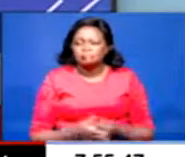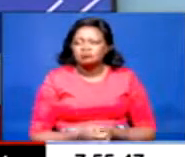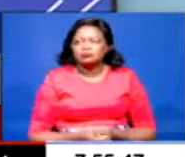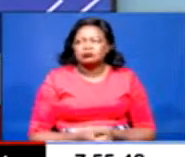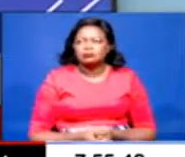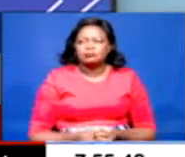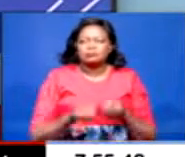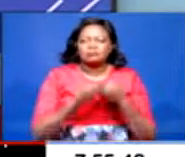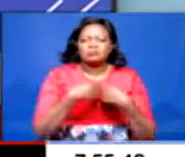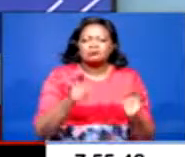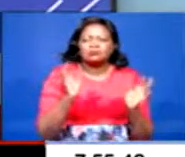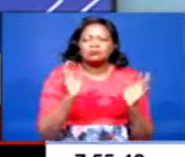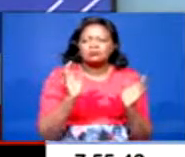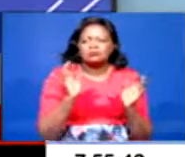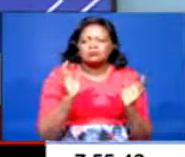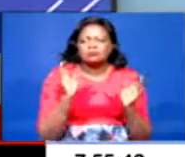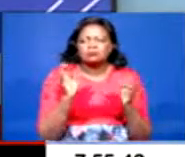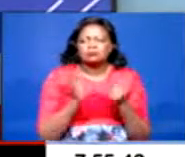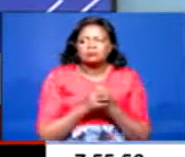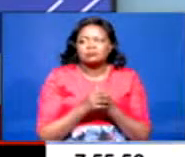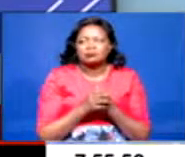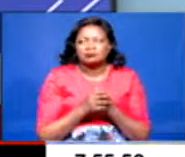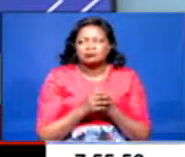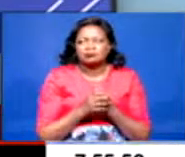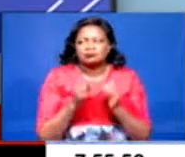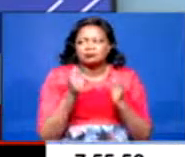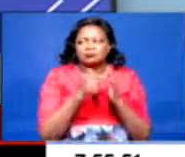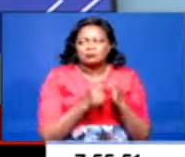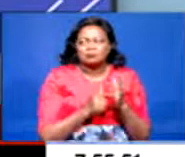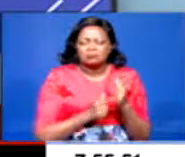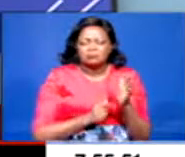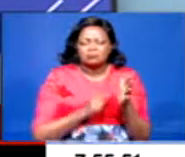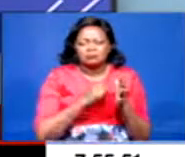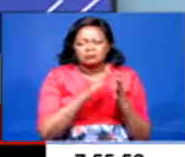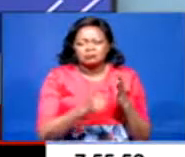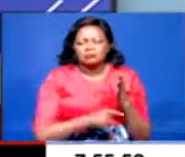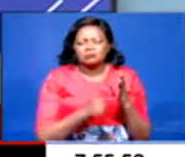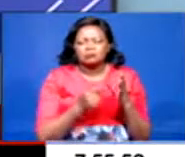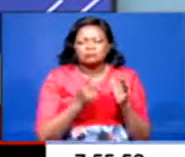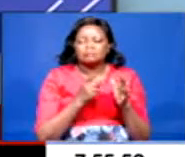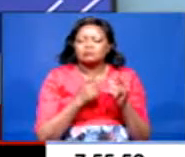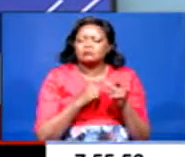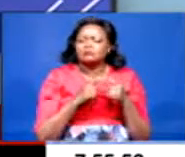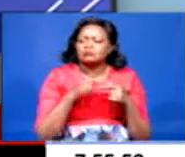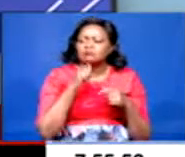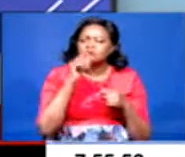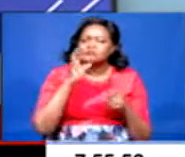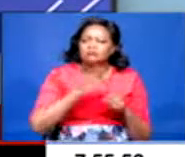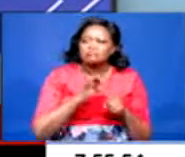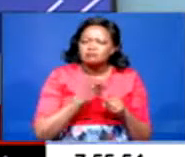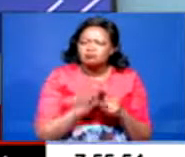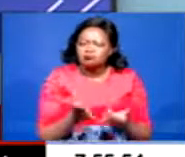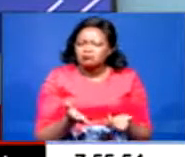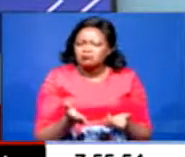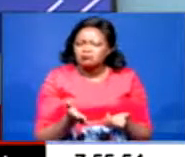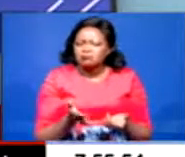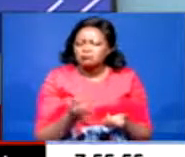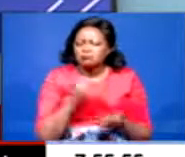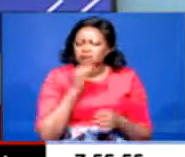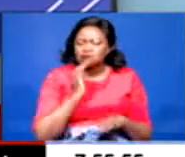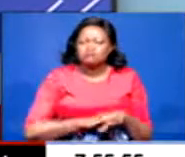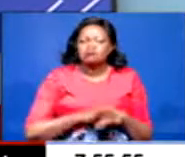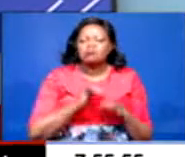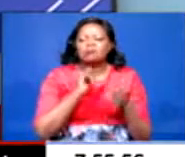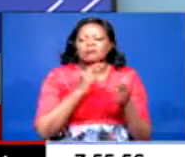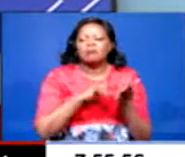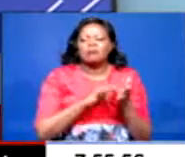lost their details on the fingers? So are they not going to vote? You're going to disadvantage them. So that also